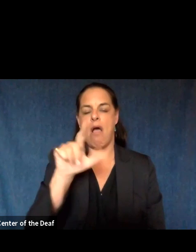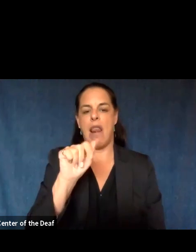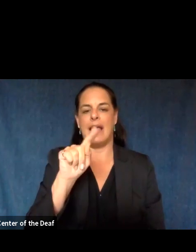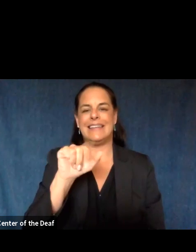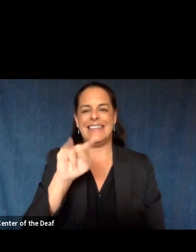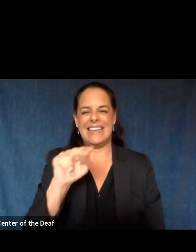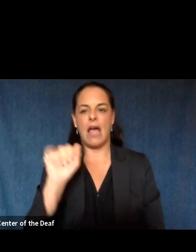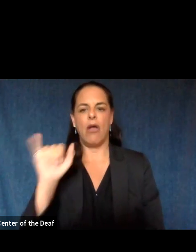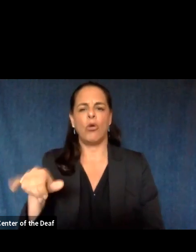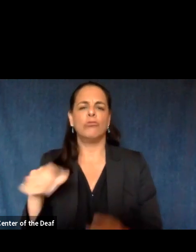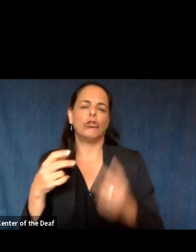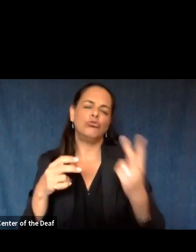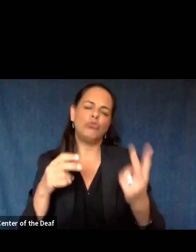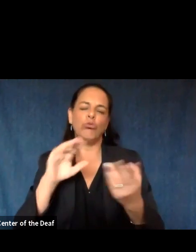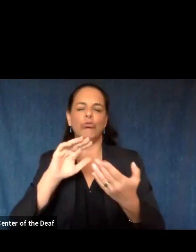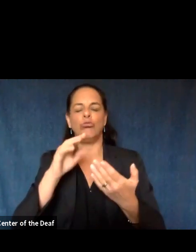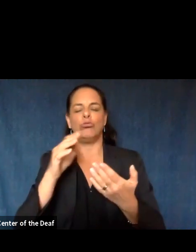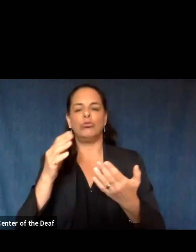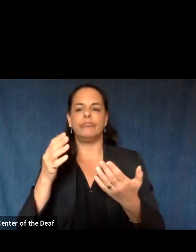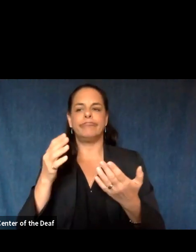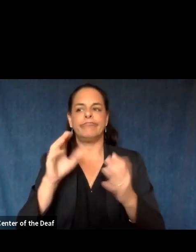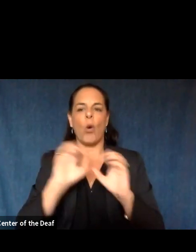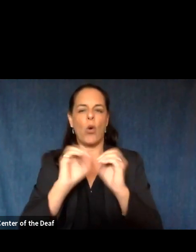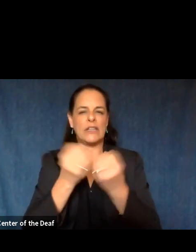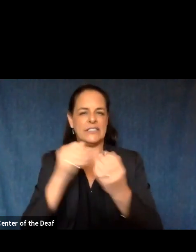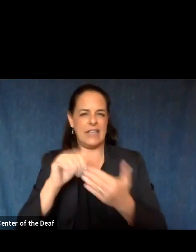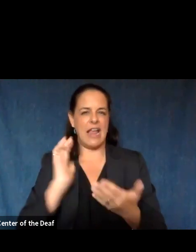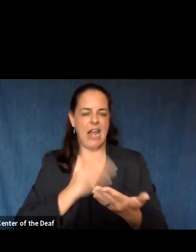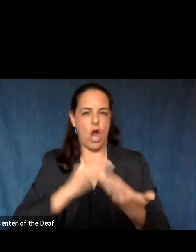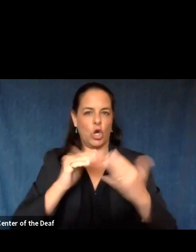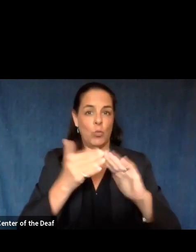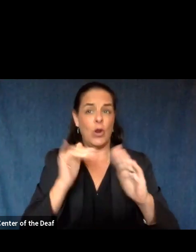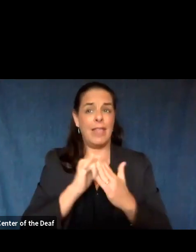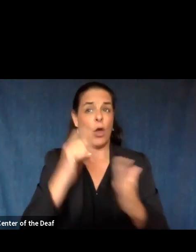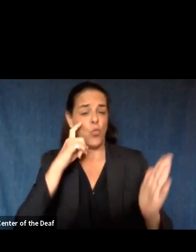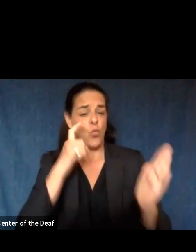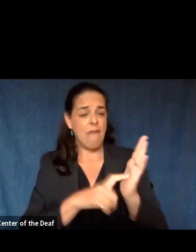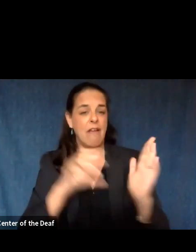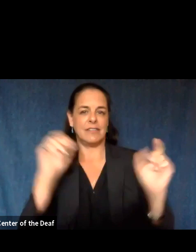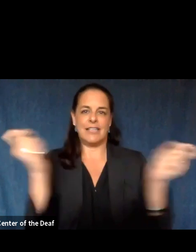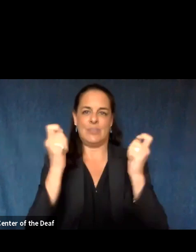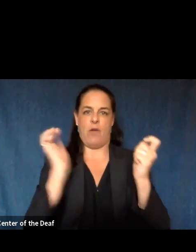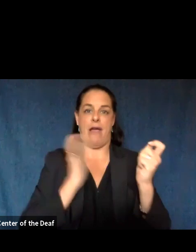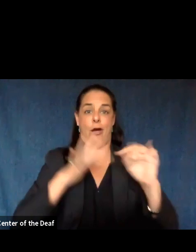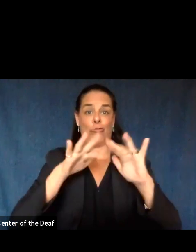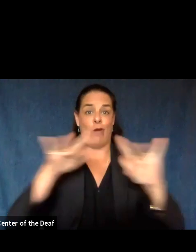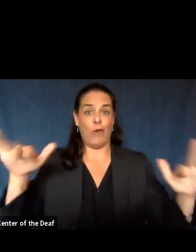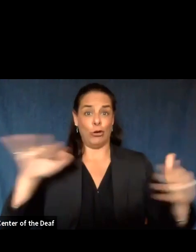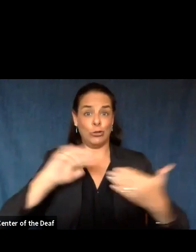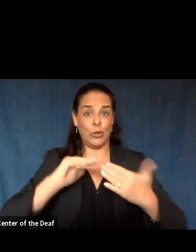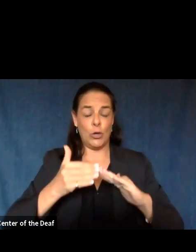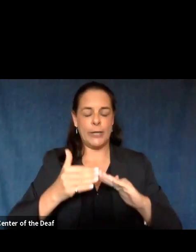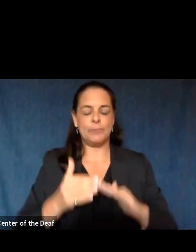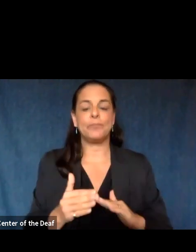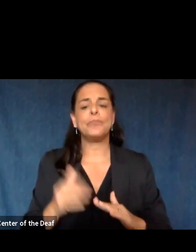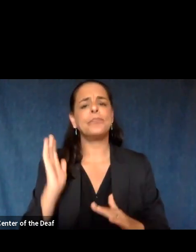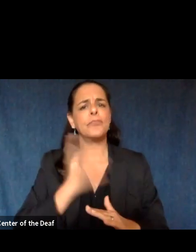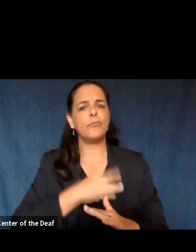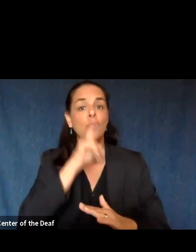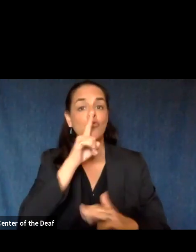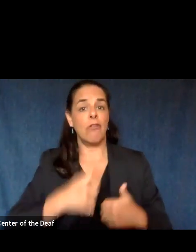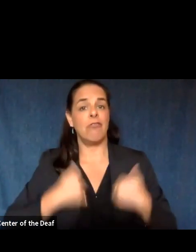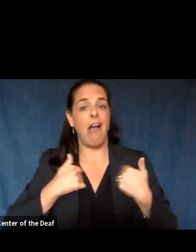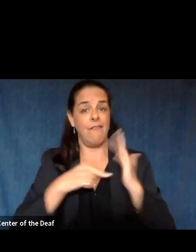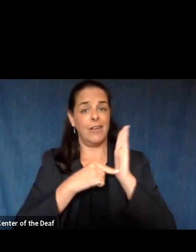community recognizing and celebrating our diverse community. Our real life example of how to put the 5 core actions